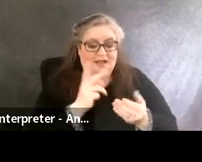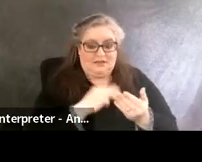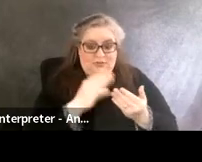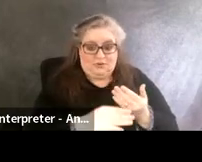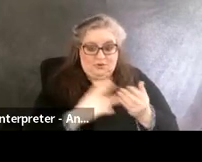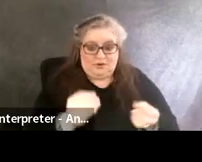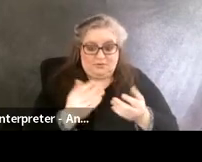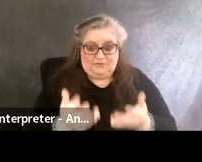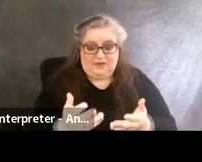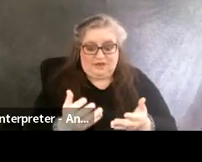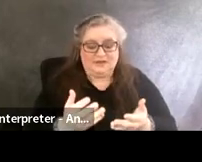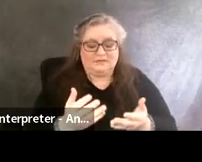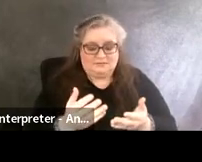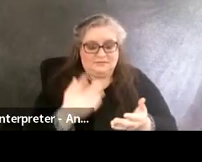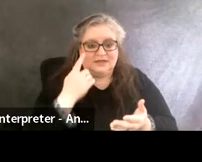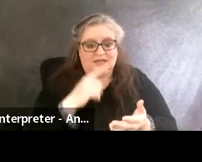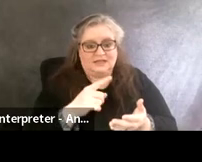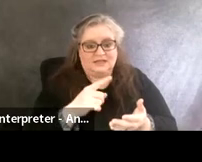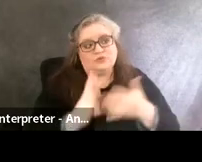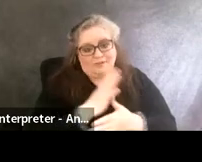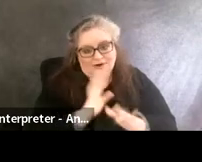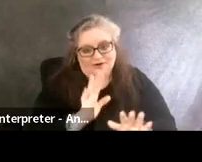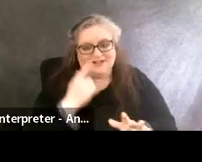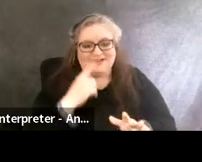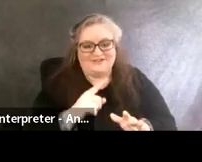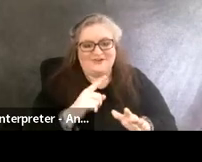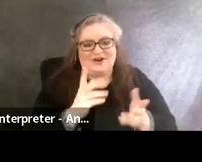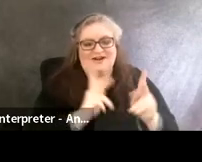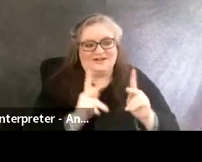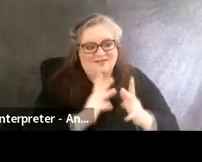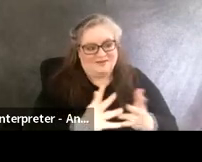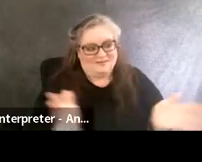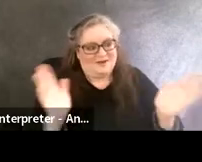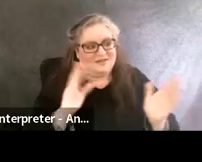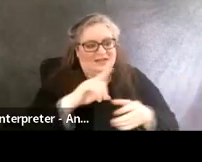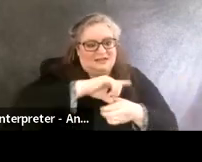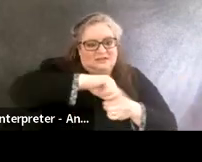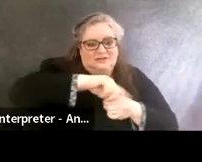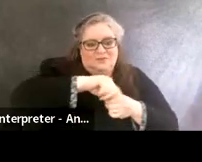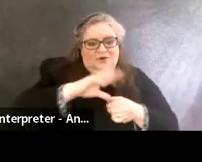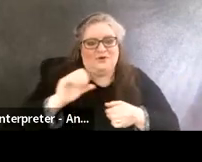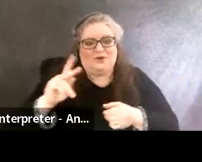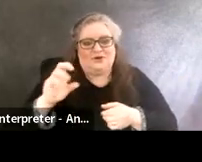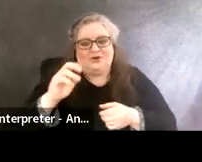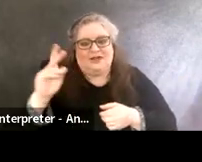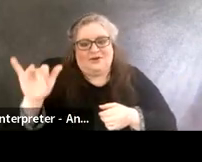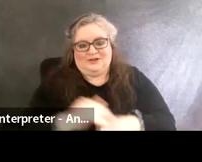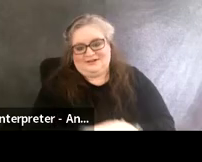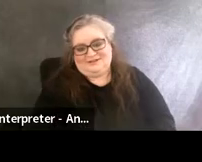it's providing is primarily for the public in suburban Cook County.